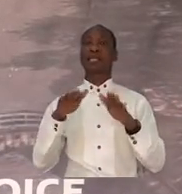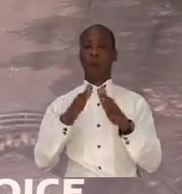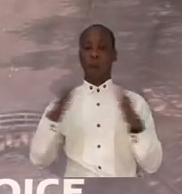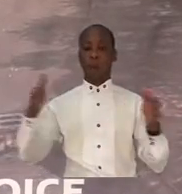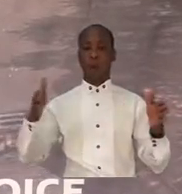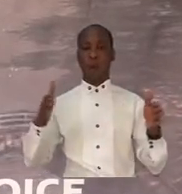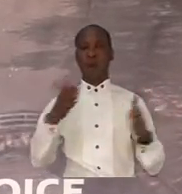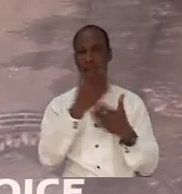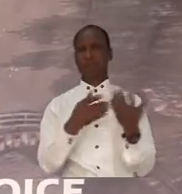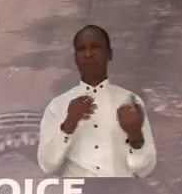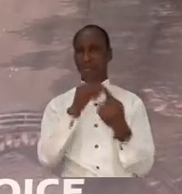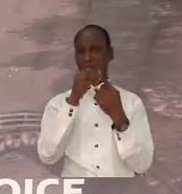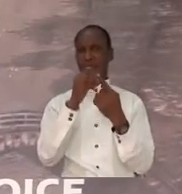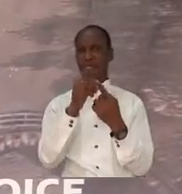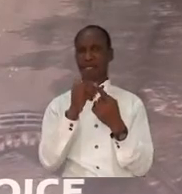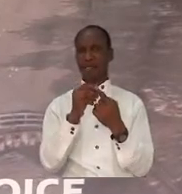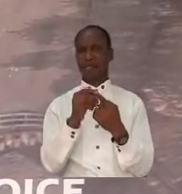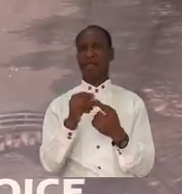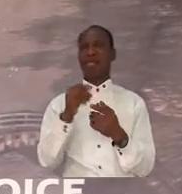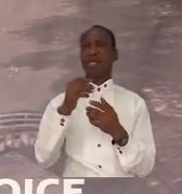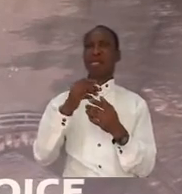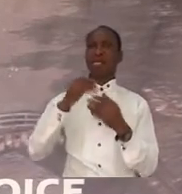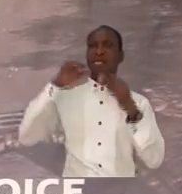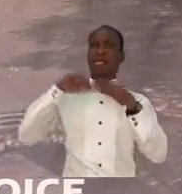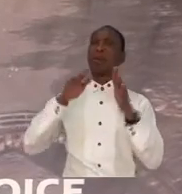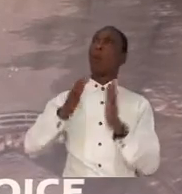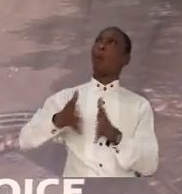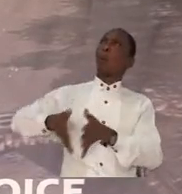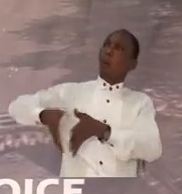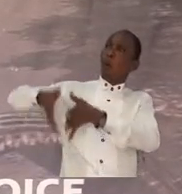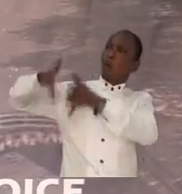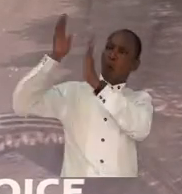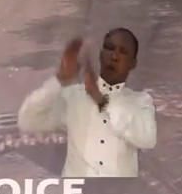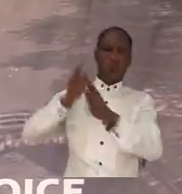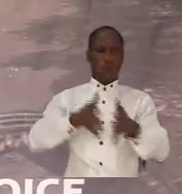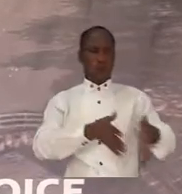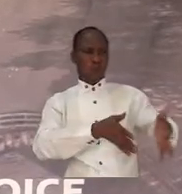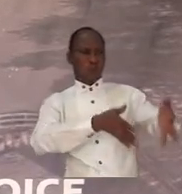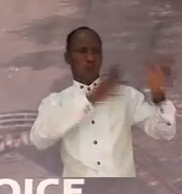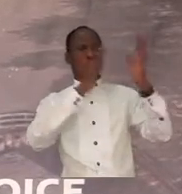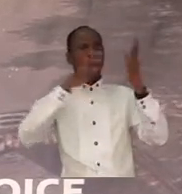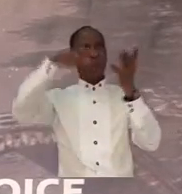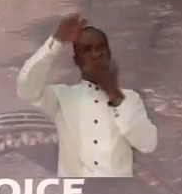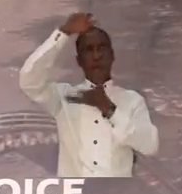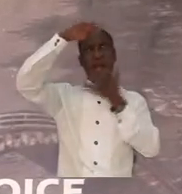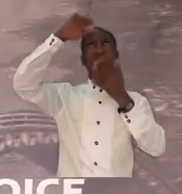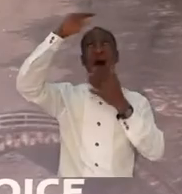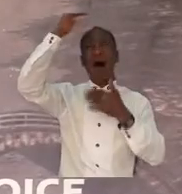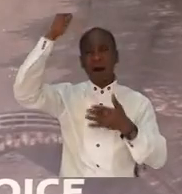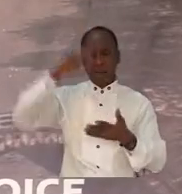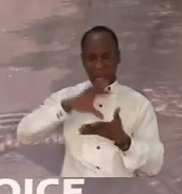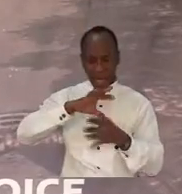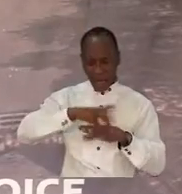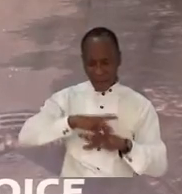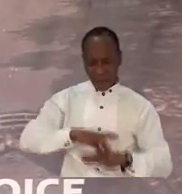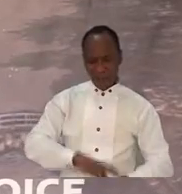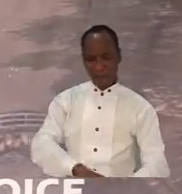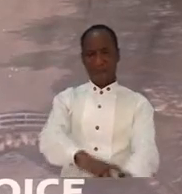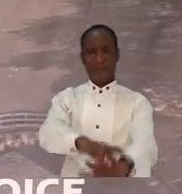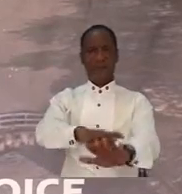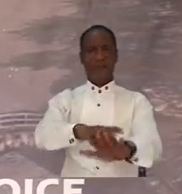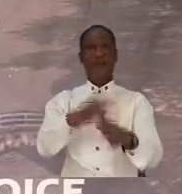abie mienu ma epono bi gina nifa na ebi gina benkum na mununkum won watifi na ahyase a omunam so